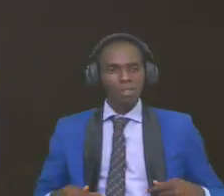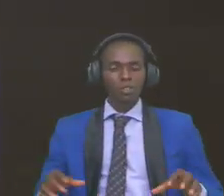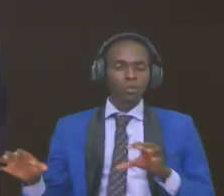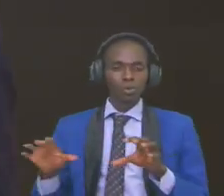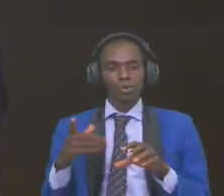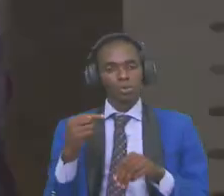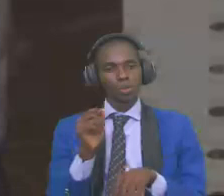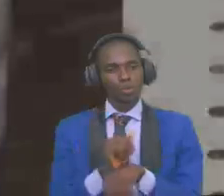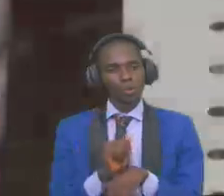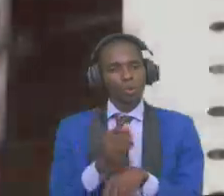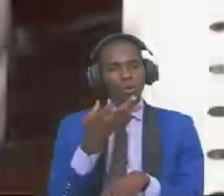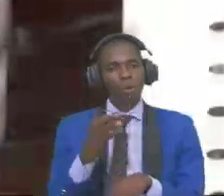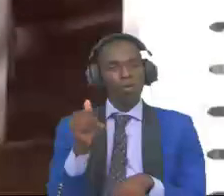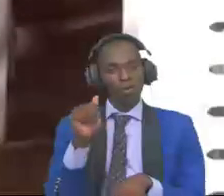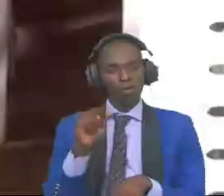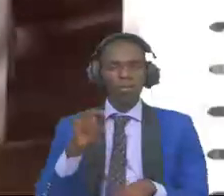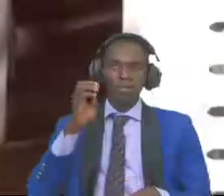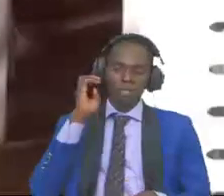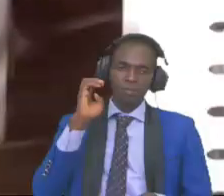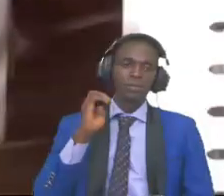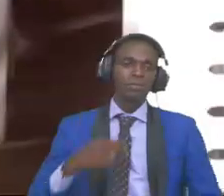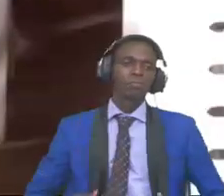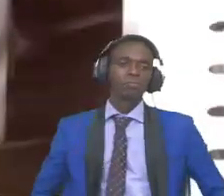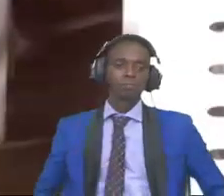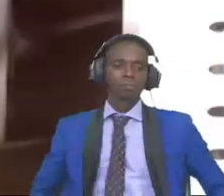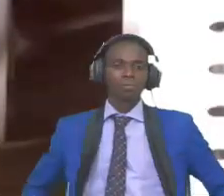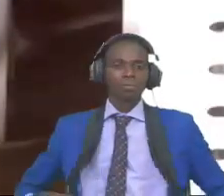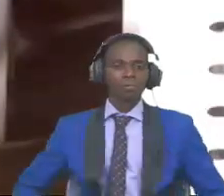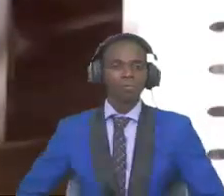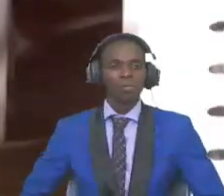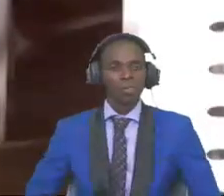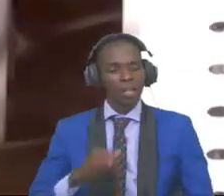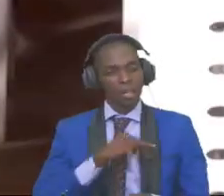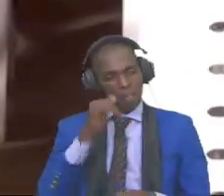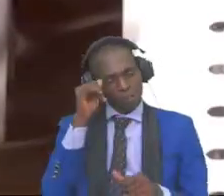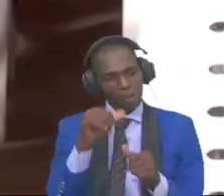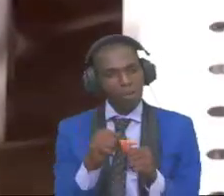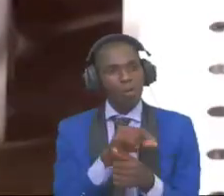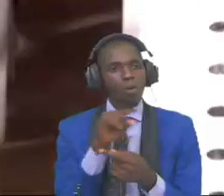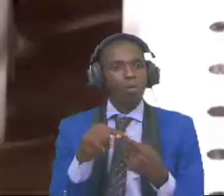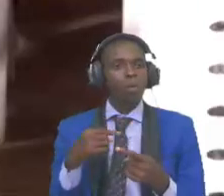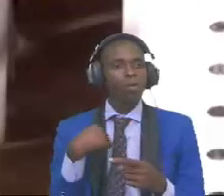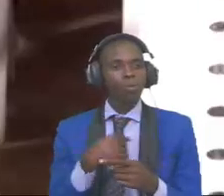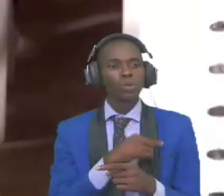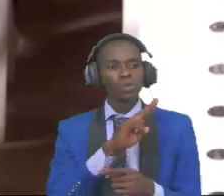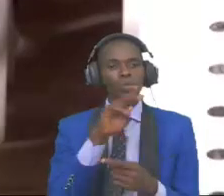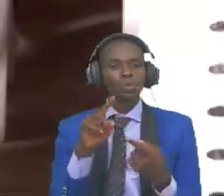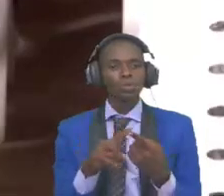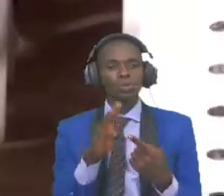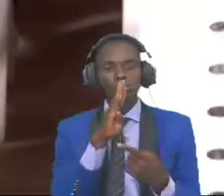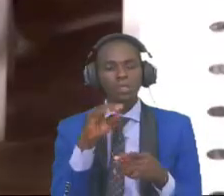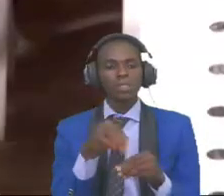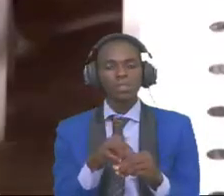an evangelist. I remember when we used to be in every bus in town,